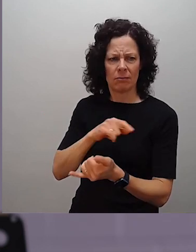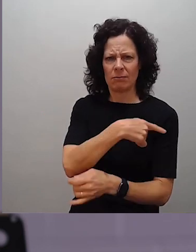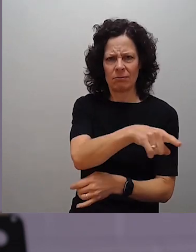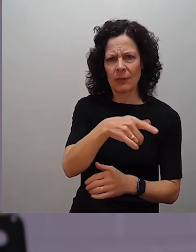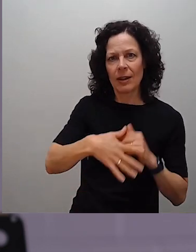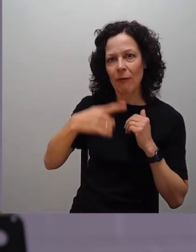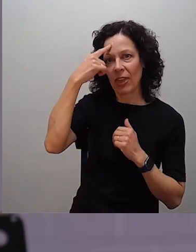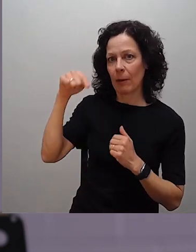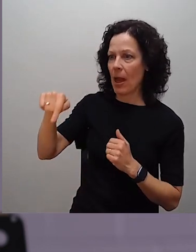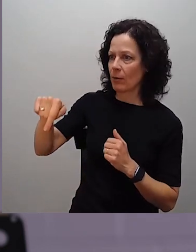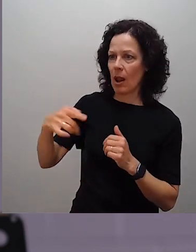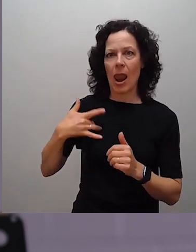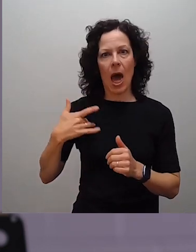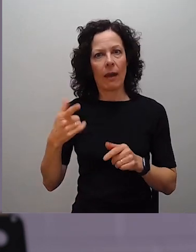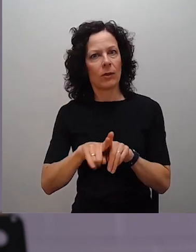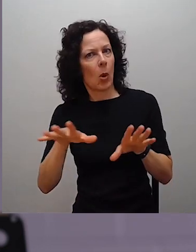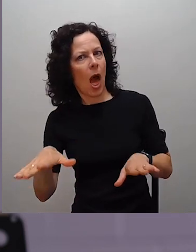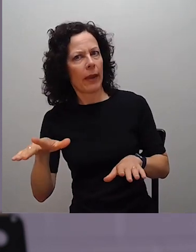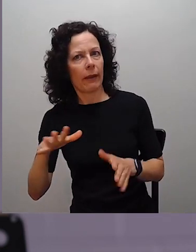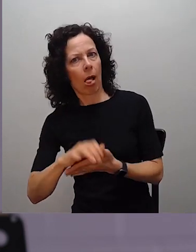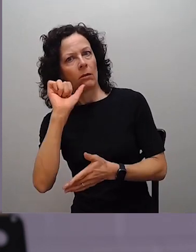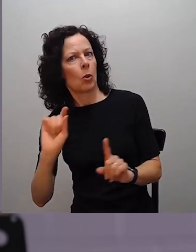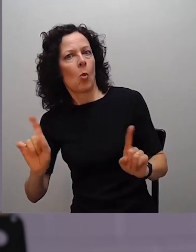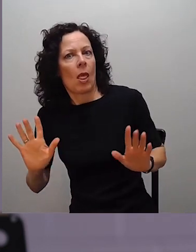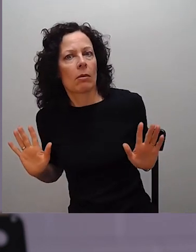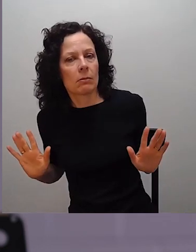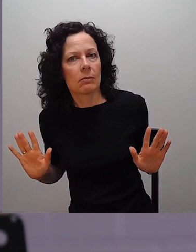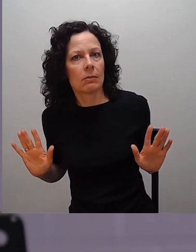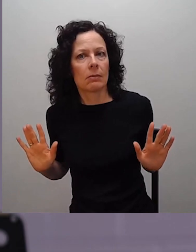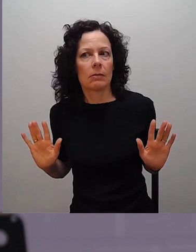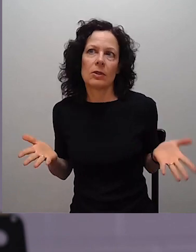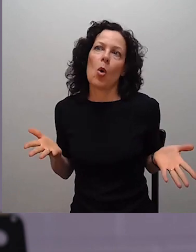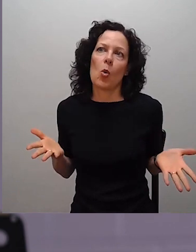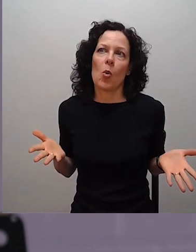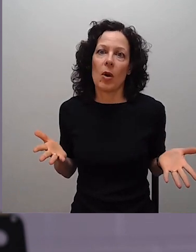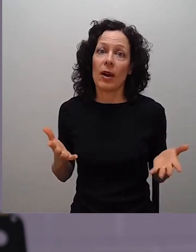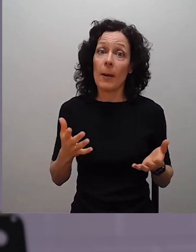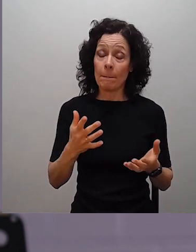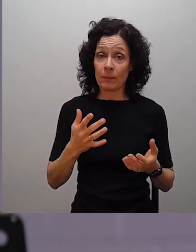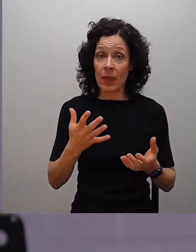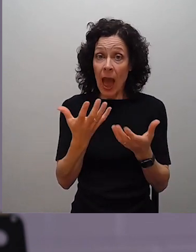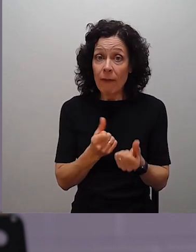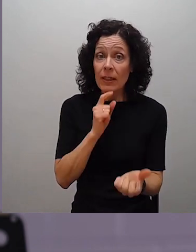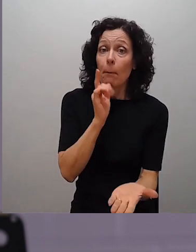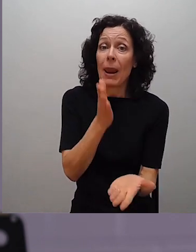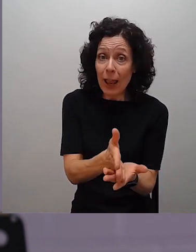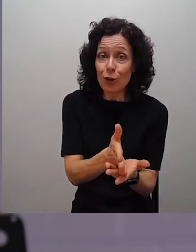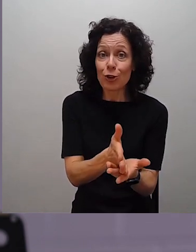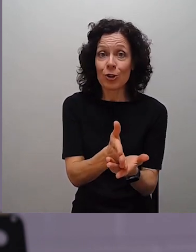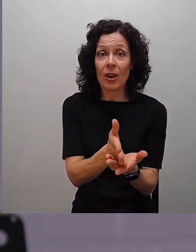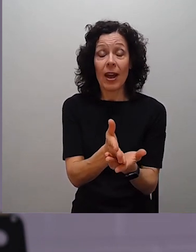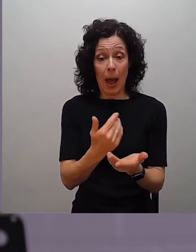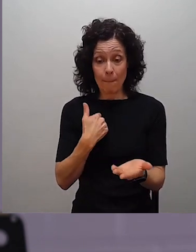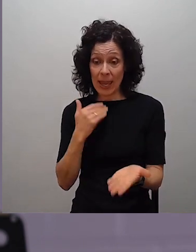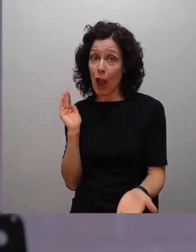it on and what their lives are like. So yeah, doing the pledge and like coming